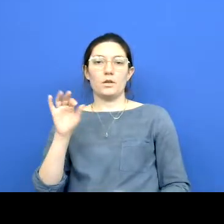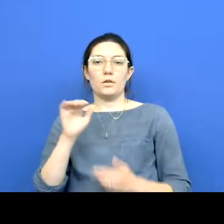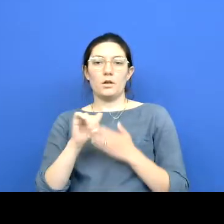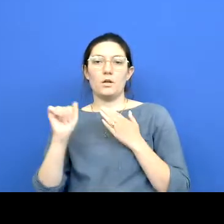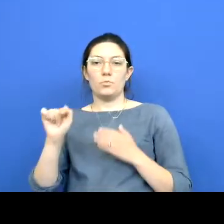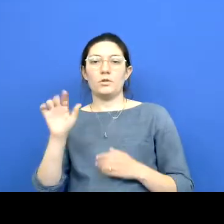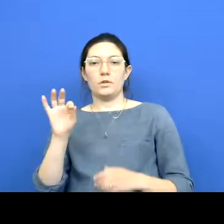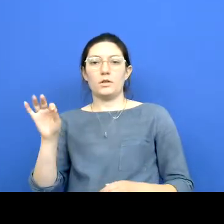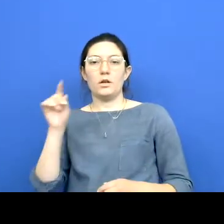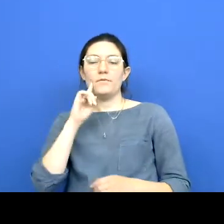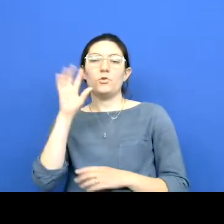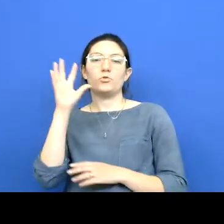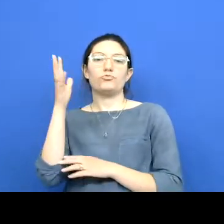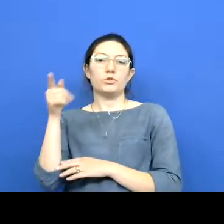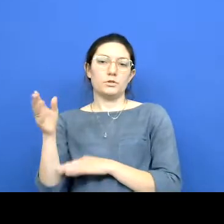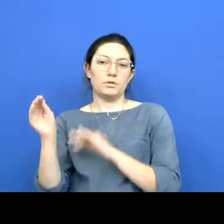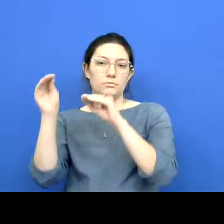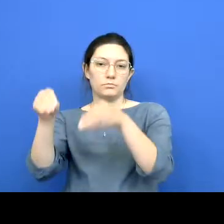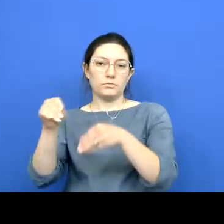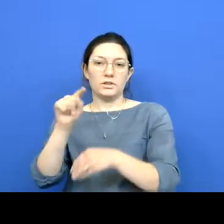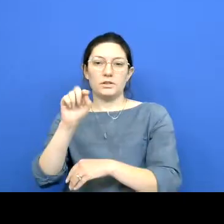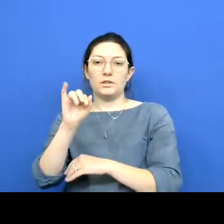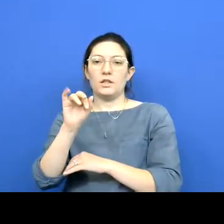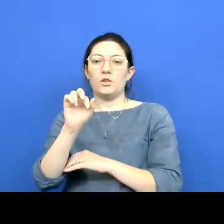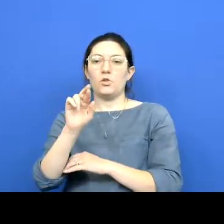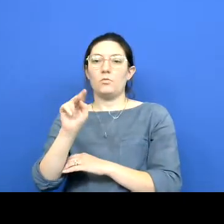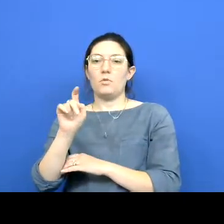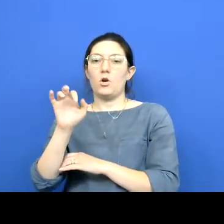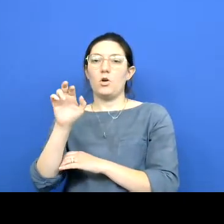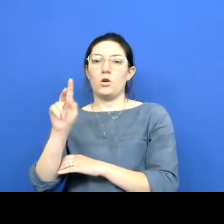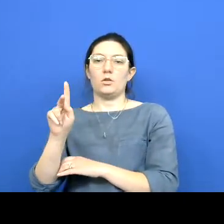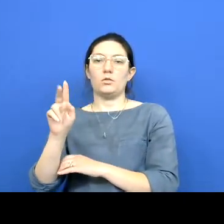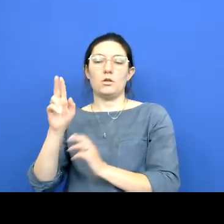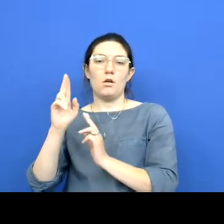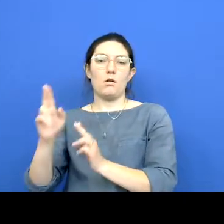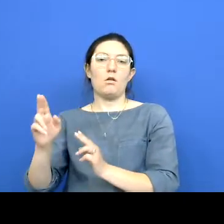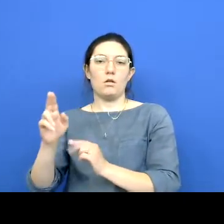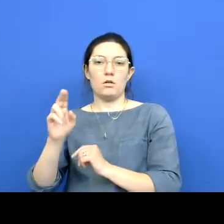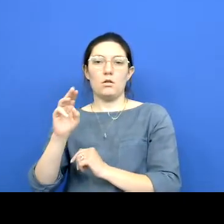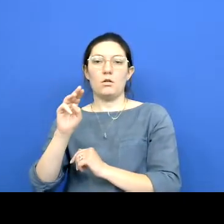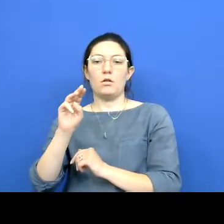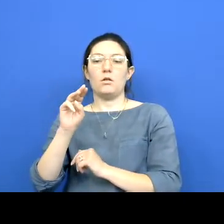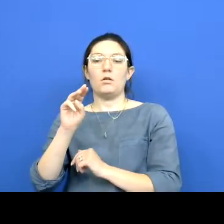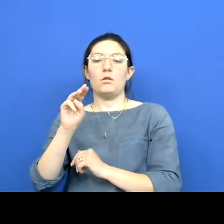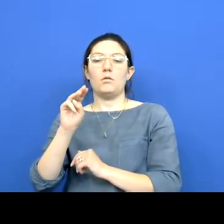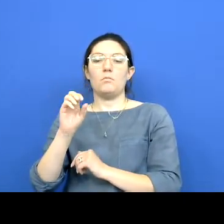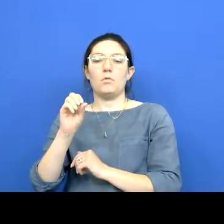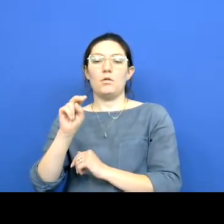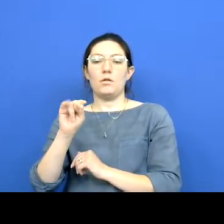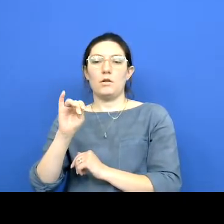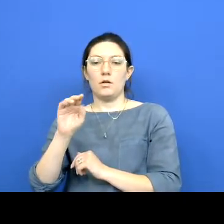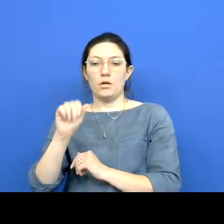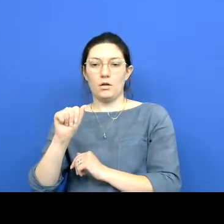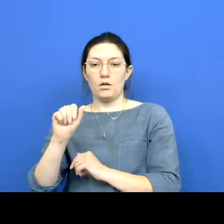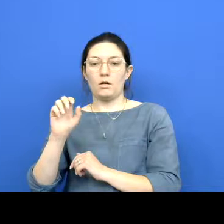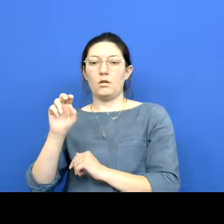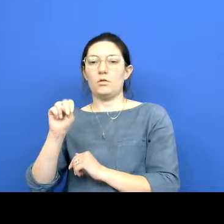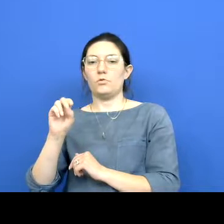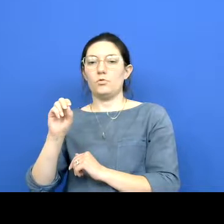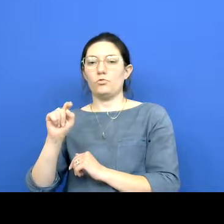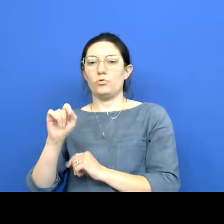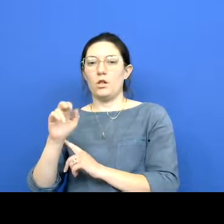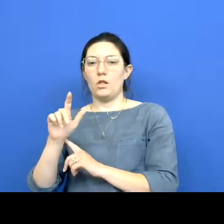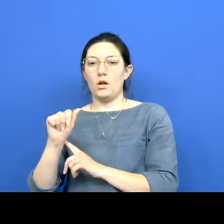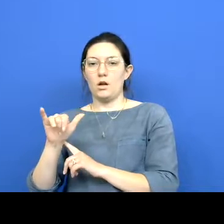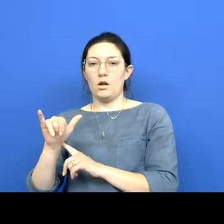$199.99 for a tree that has been planted at Tinker Park in memory of Monica Mistrella Fisher and Robin Tremblay. And